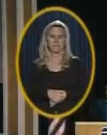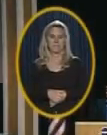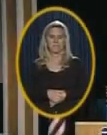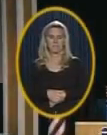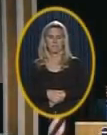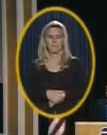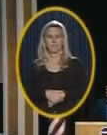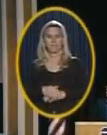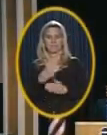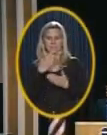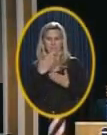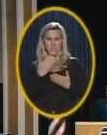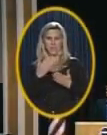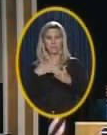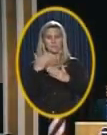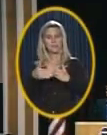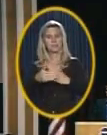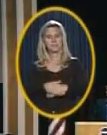Okay, next.